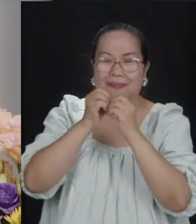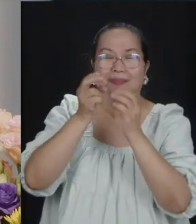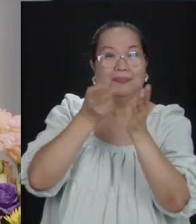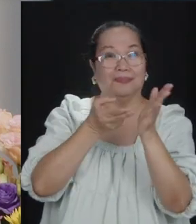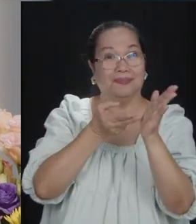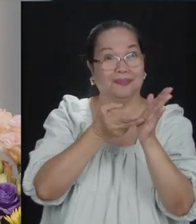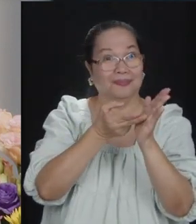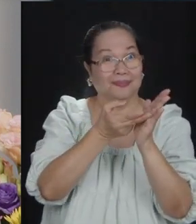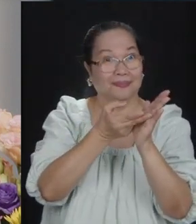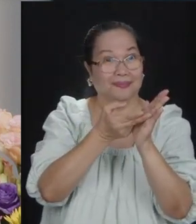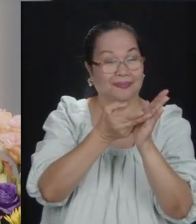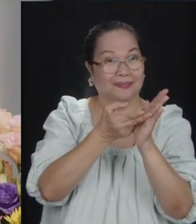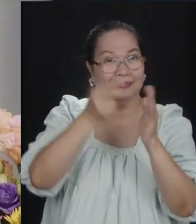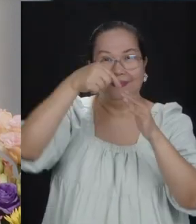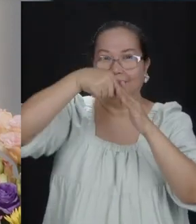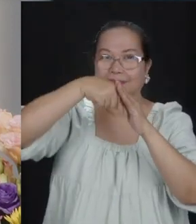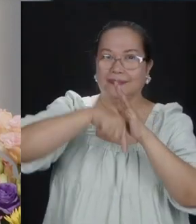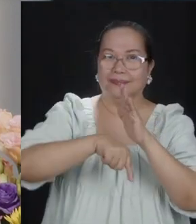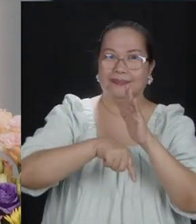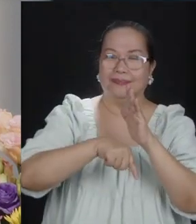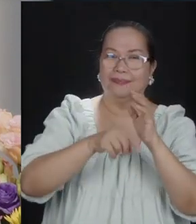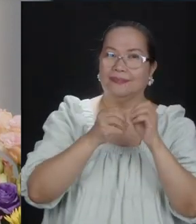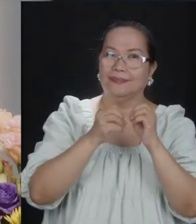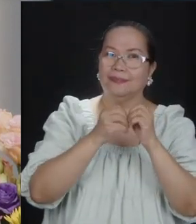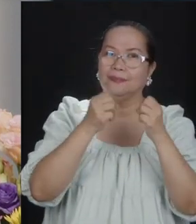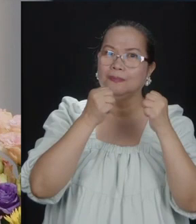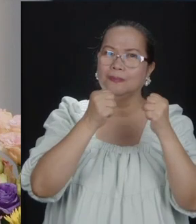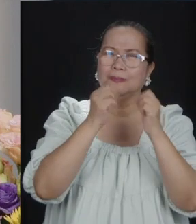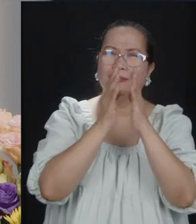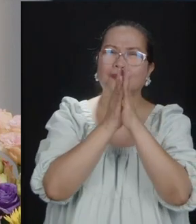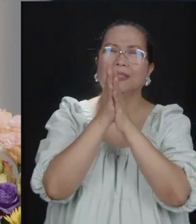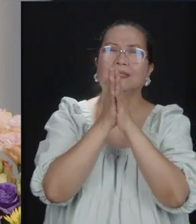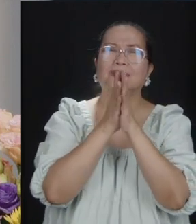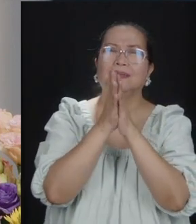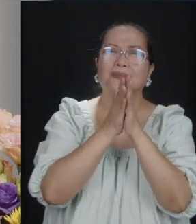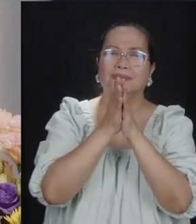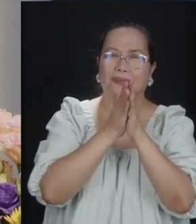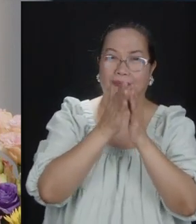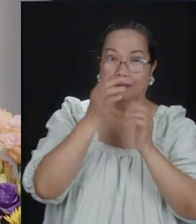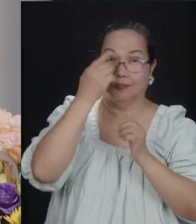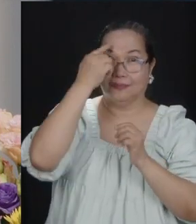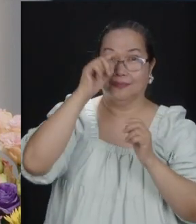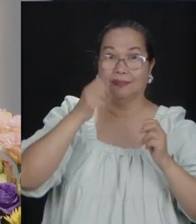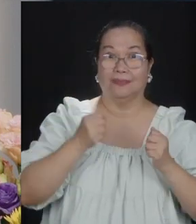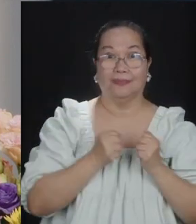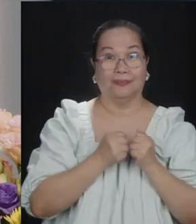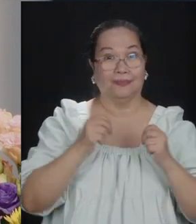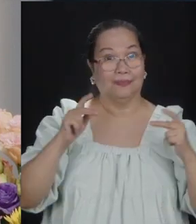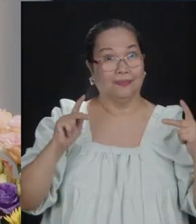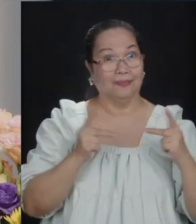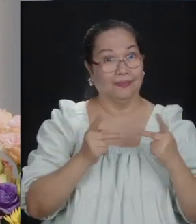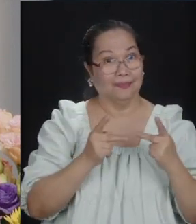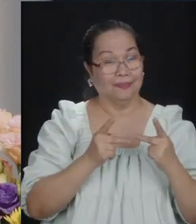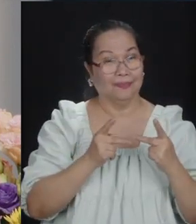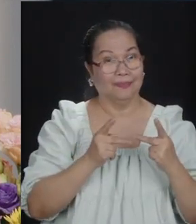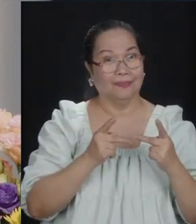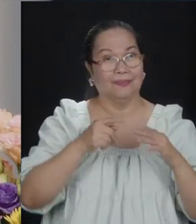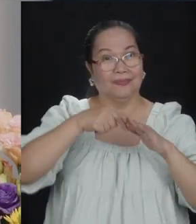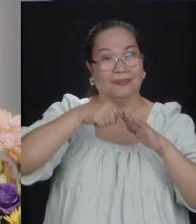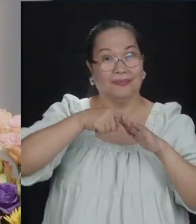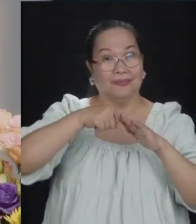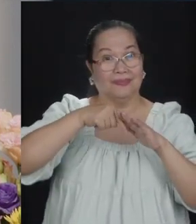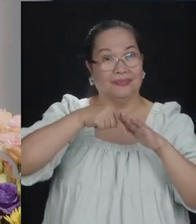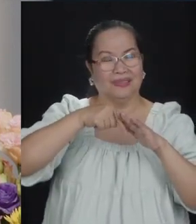honest, they're deeper, more fervent. With pain, our shallowness fades